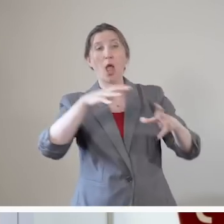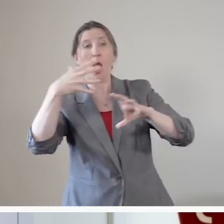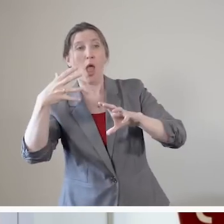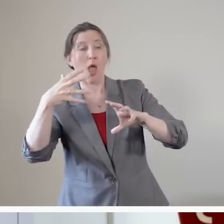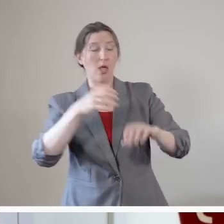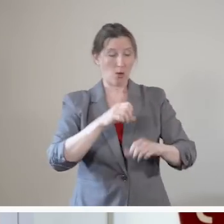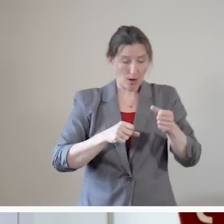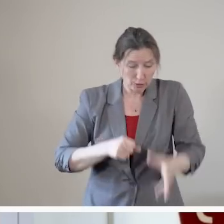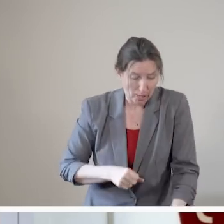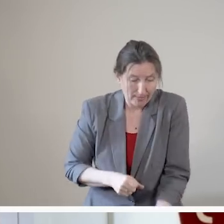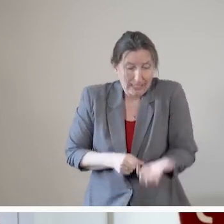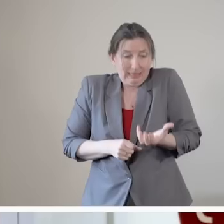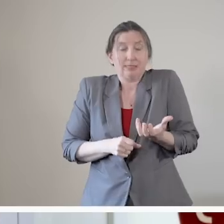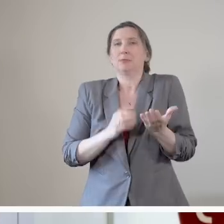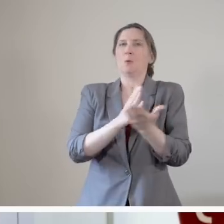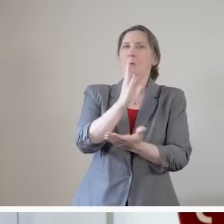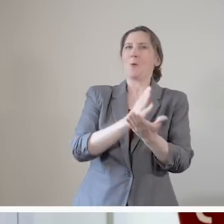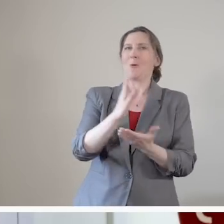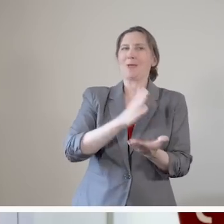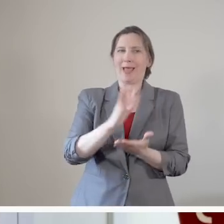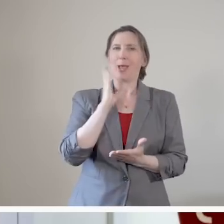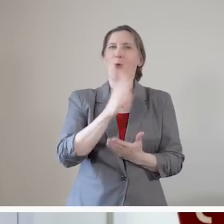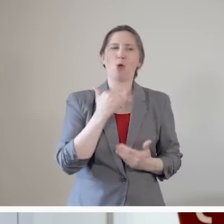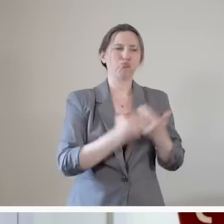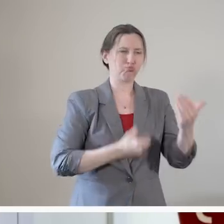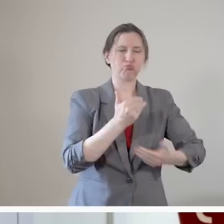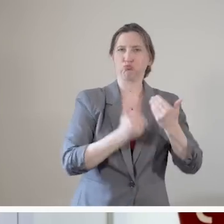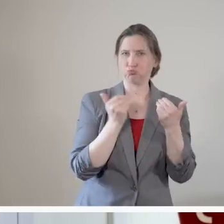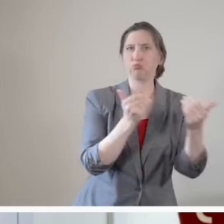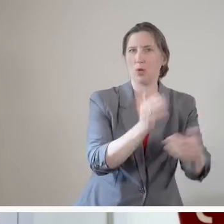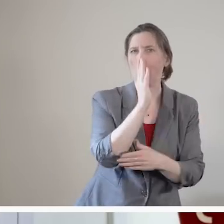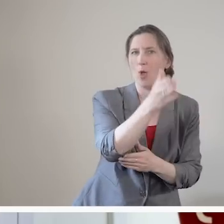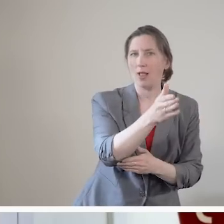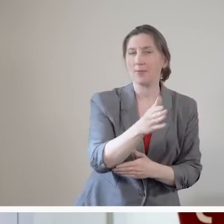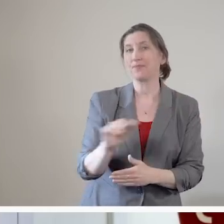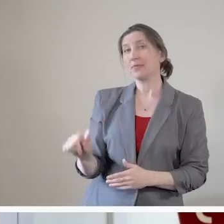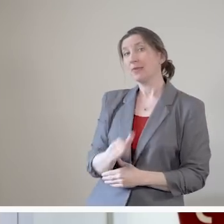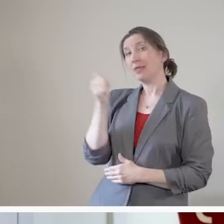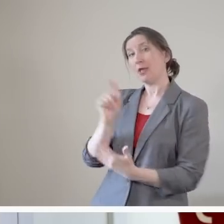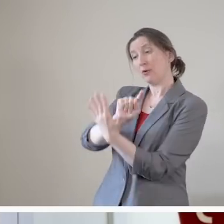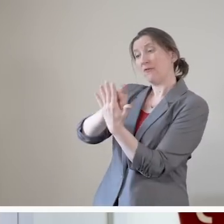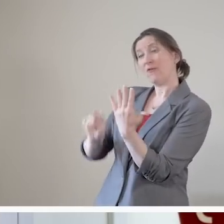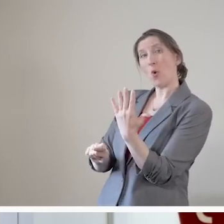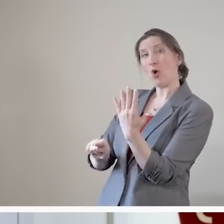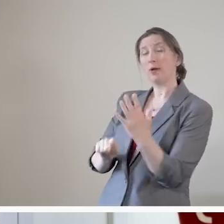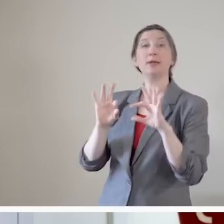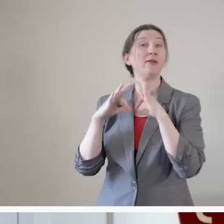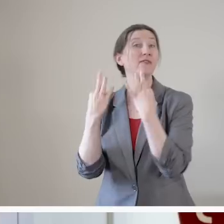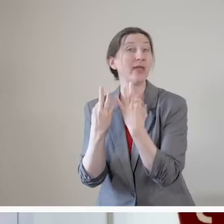if you can't find a job right away, that rubber ball will bounce back. But the other four